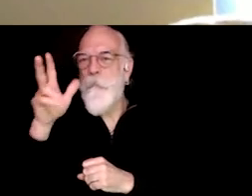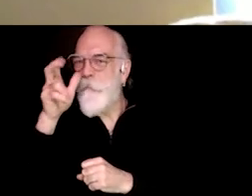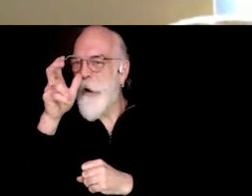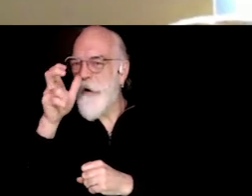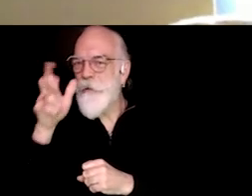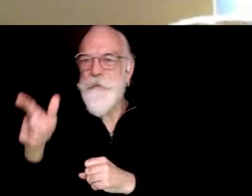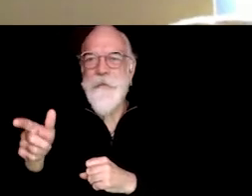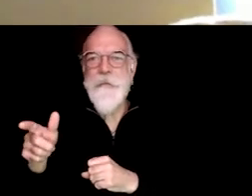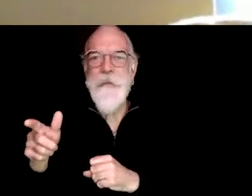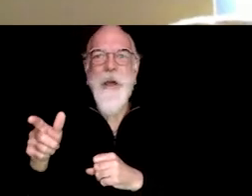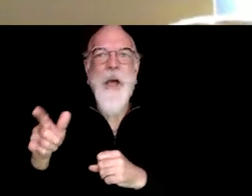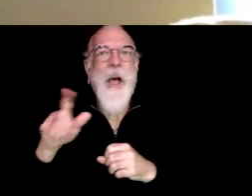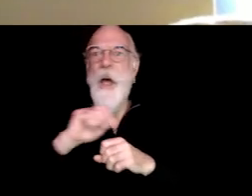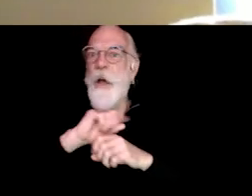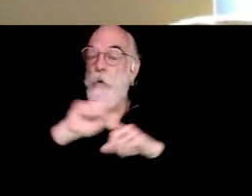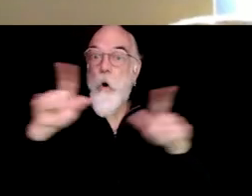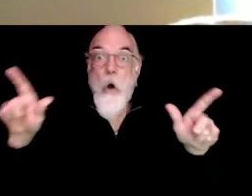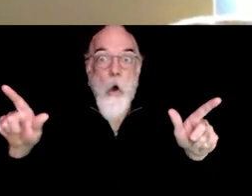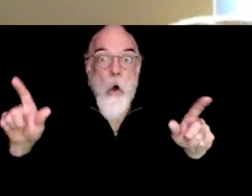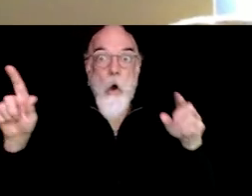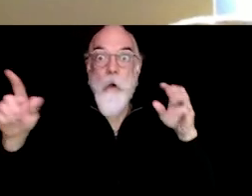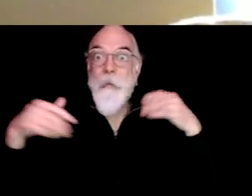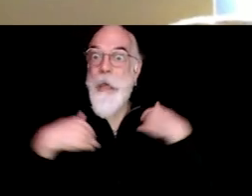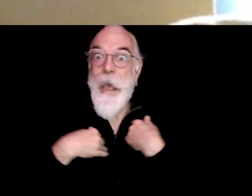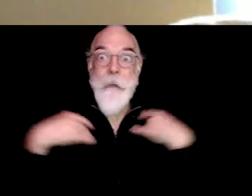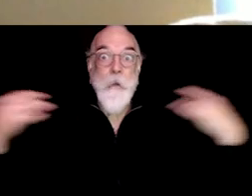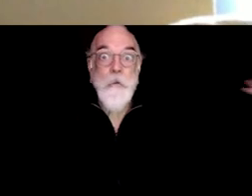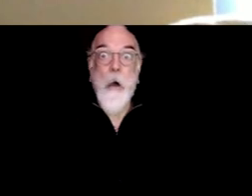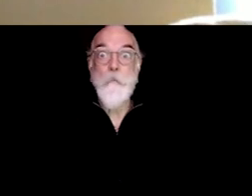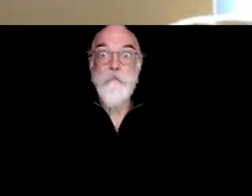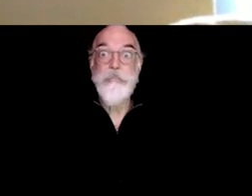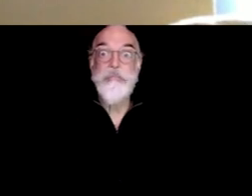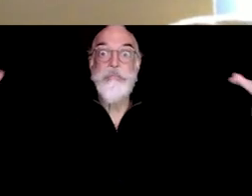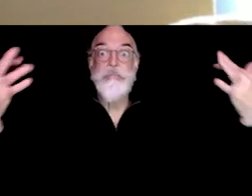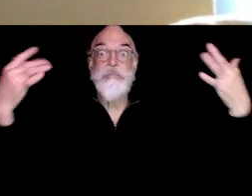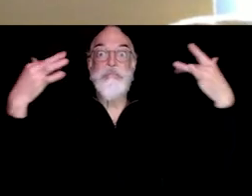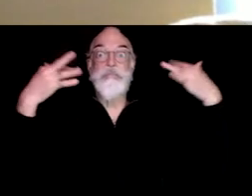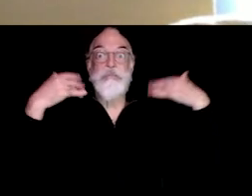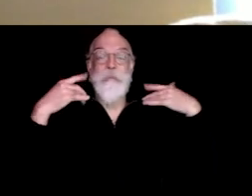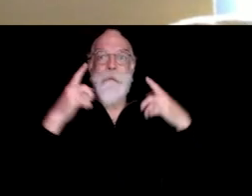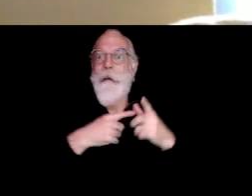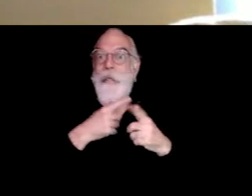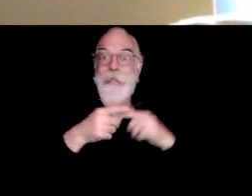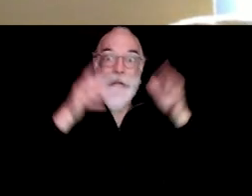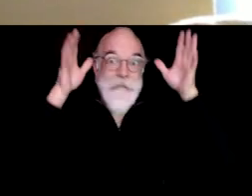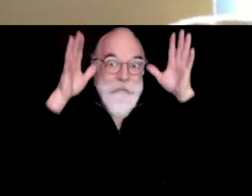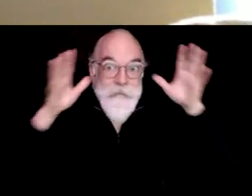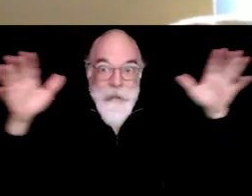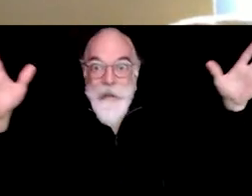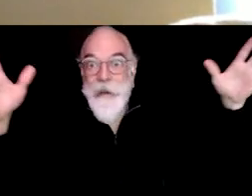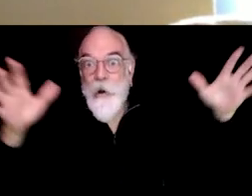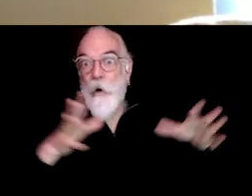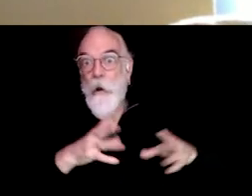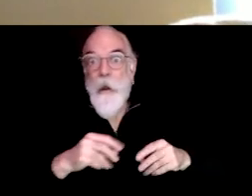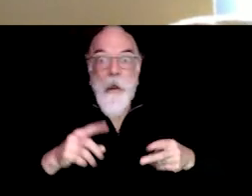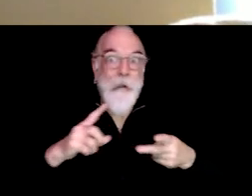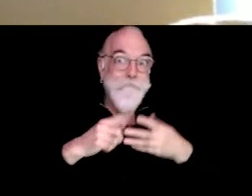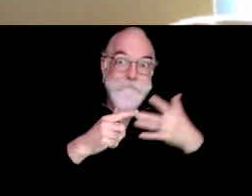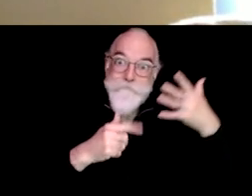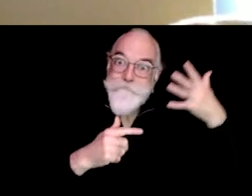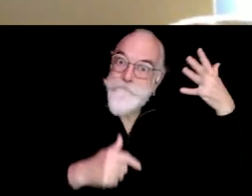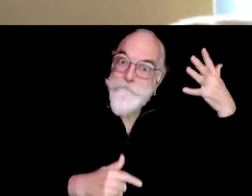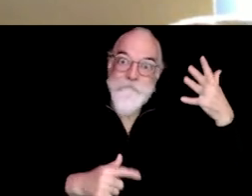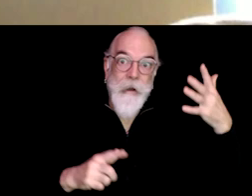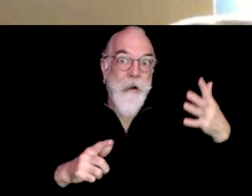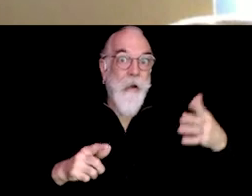birds brought back all the other creatures. So soon there were entire herds of deer and all kinds